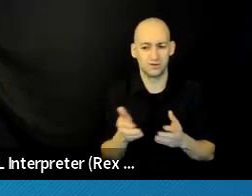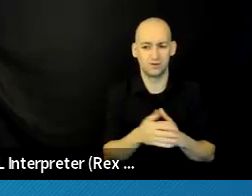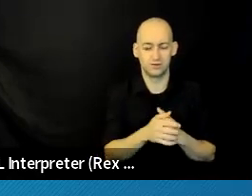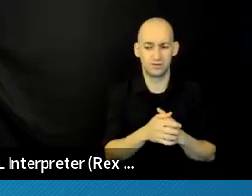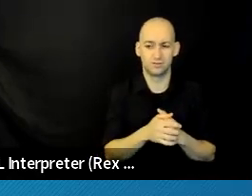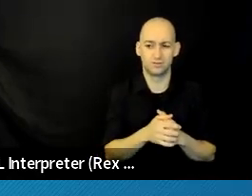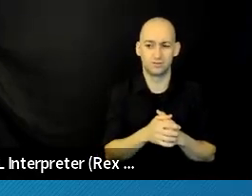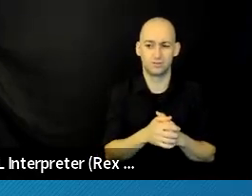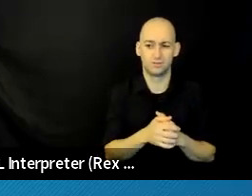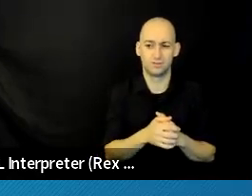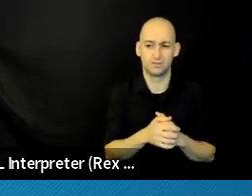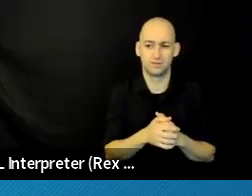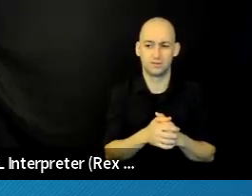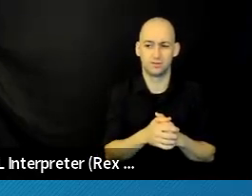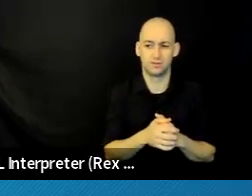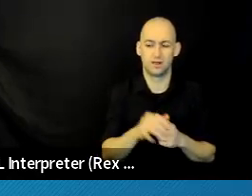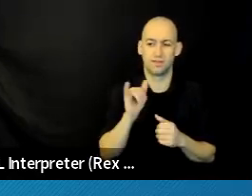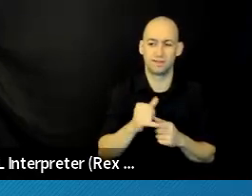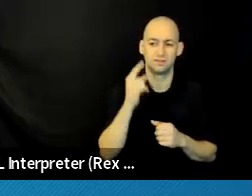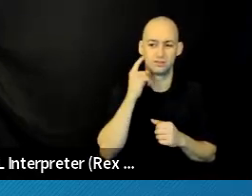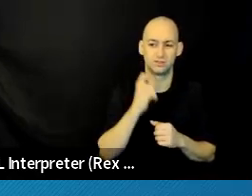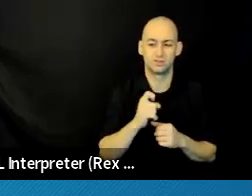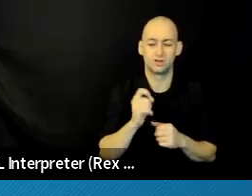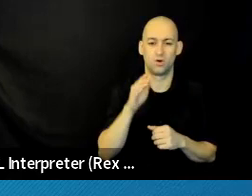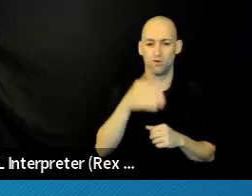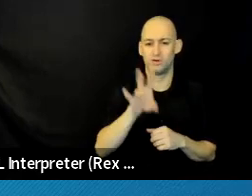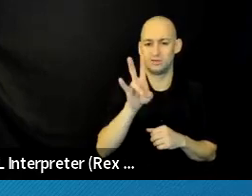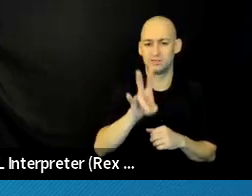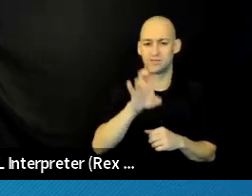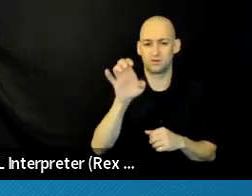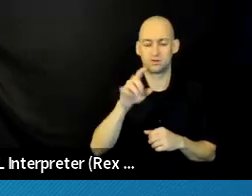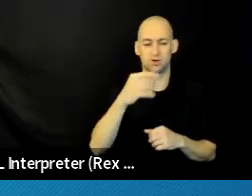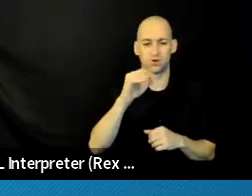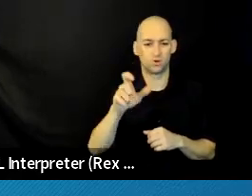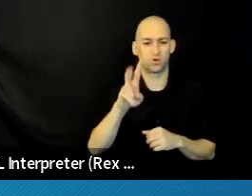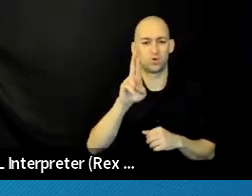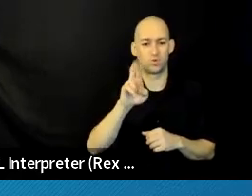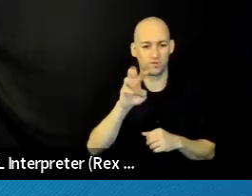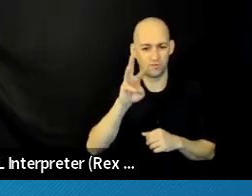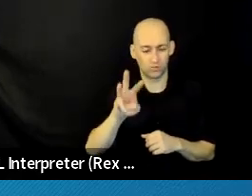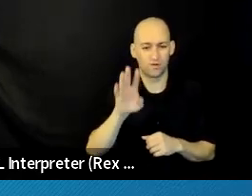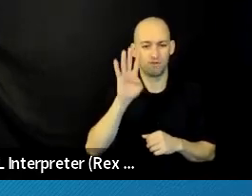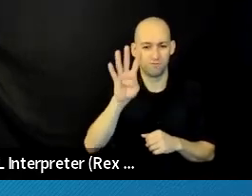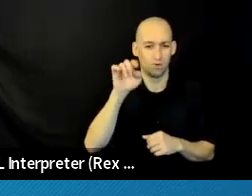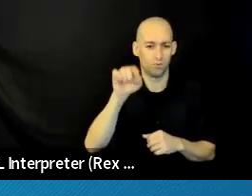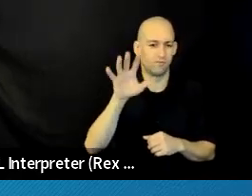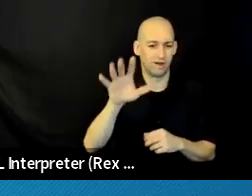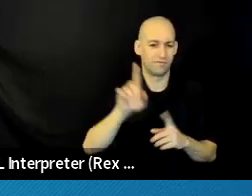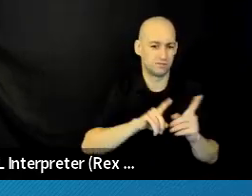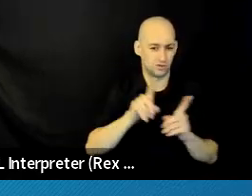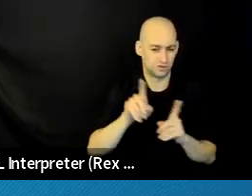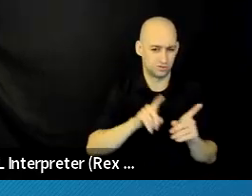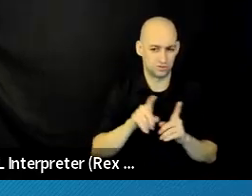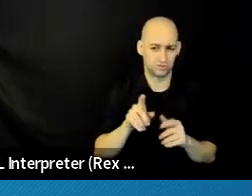look. So that's just, we have over 700 Google reviews, 4.5 stars. So here's